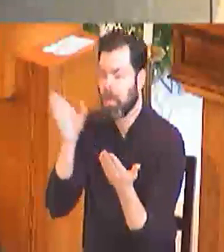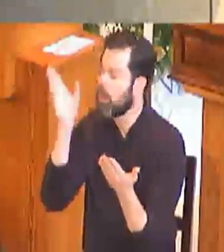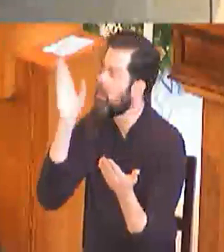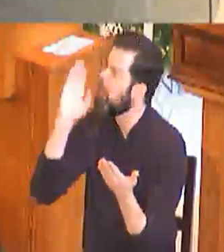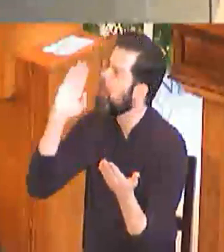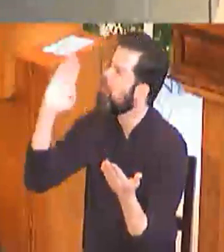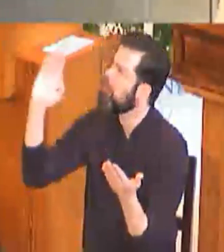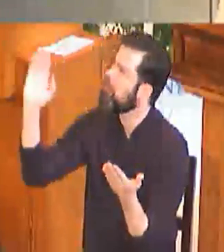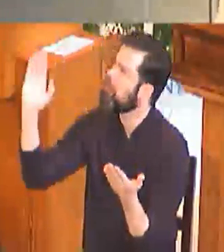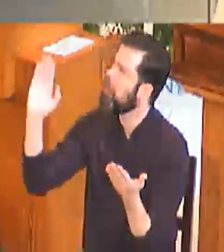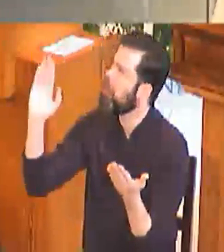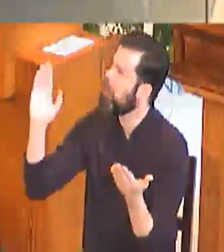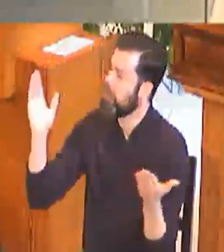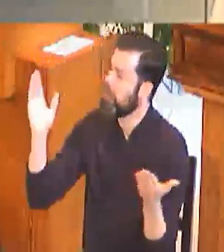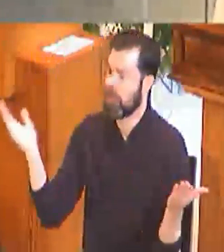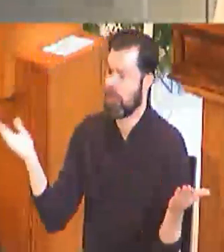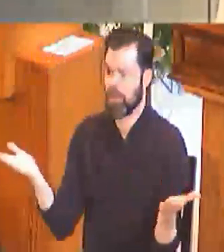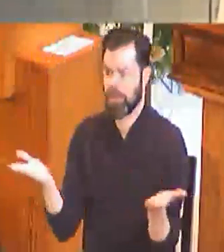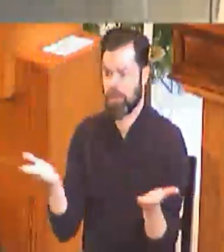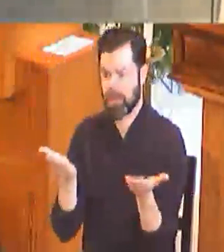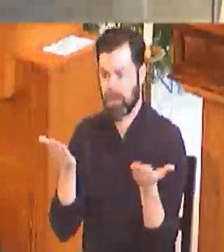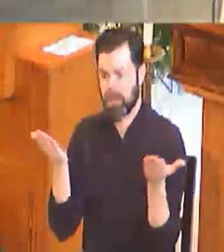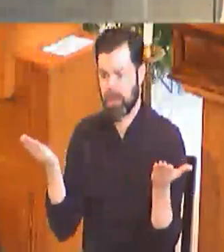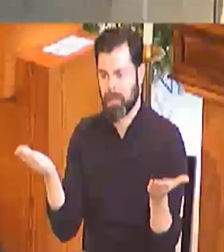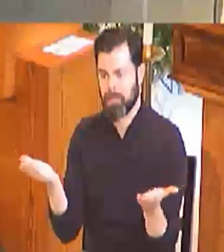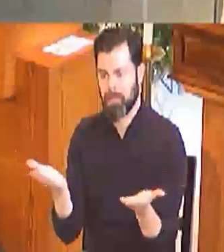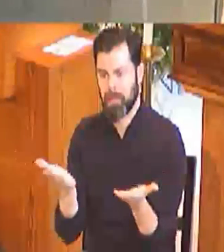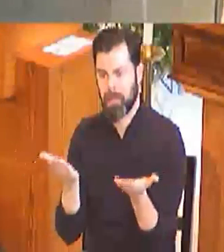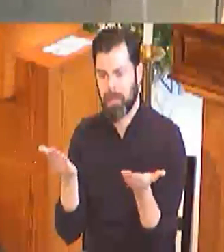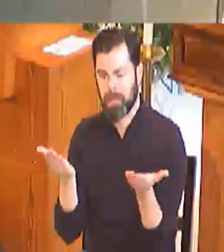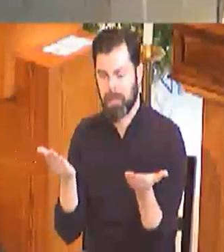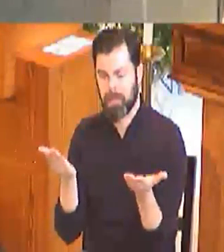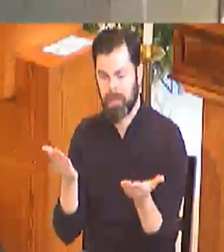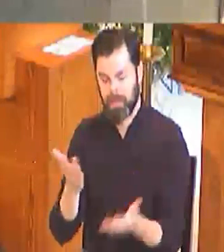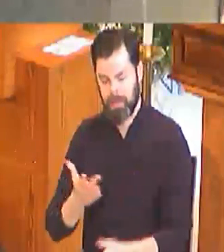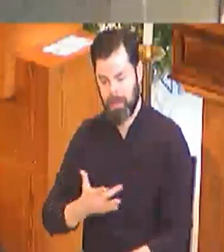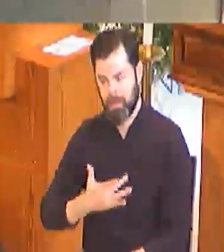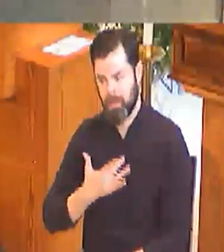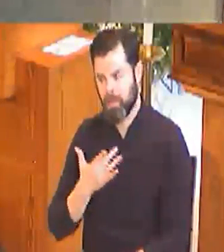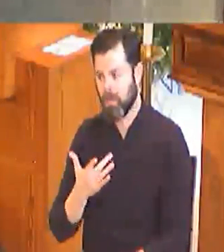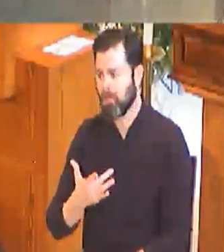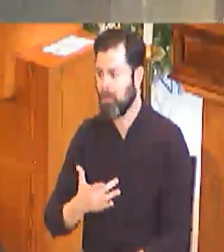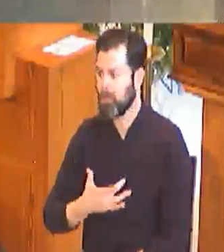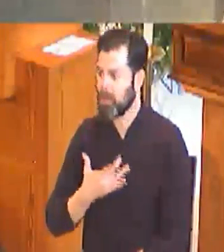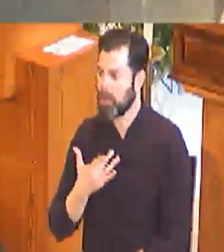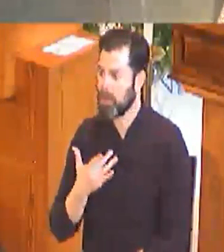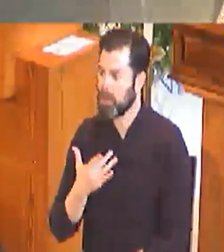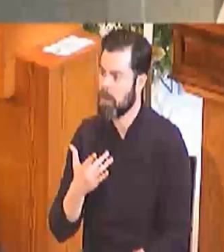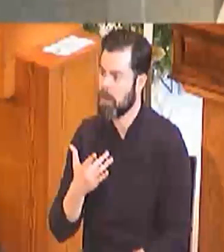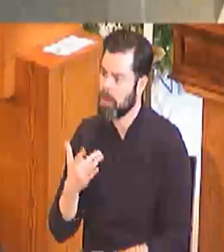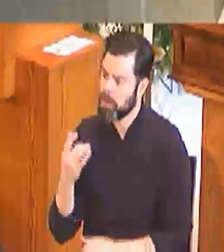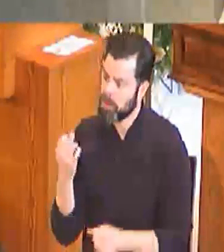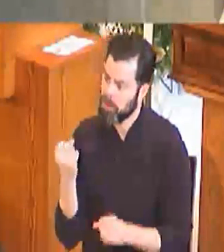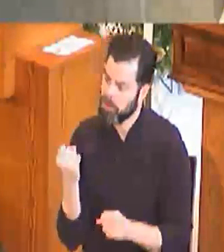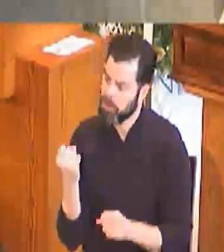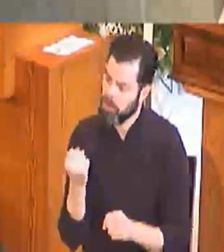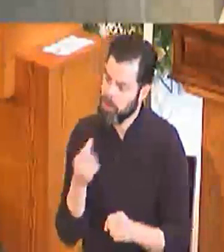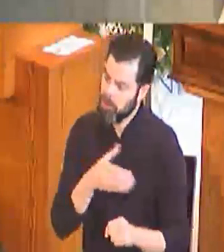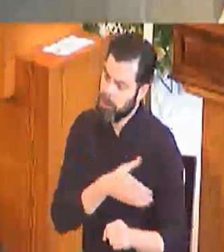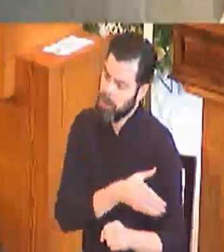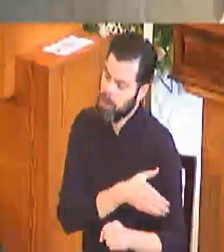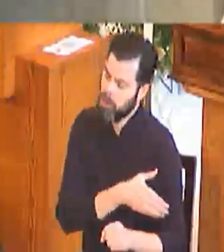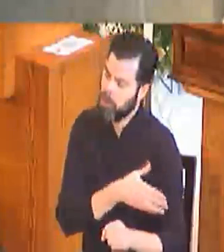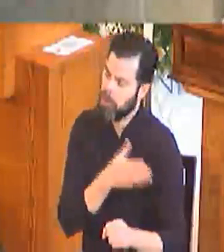presence of God is in this place. I can feel the